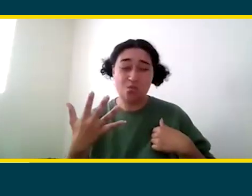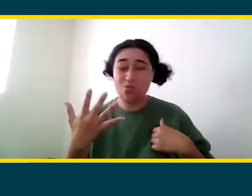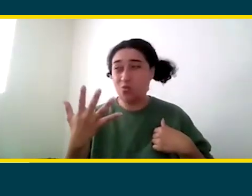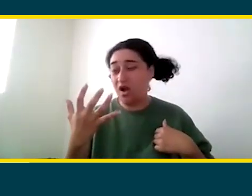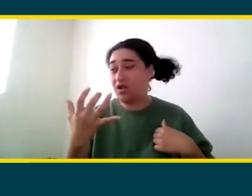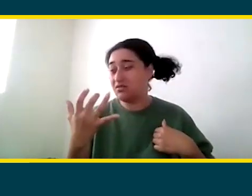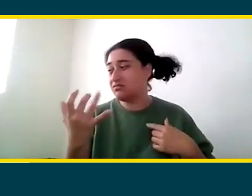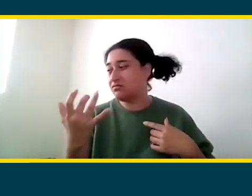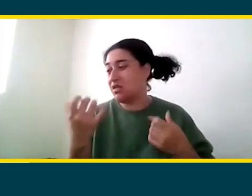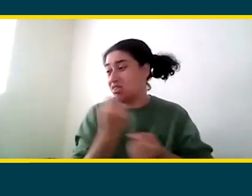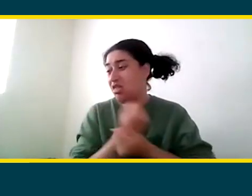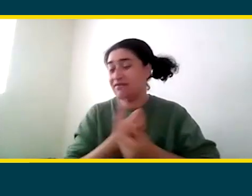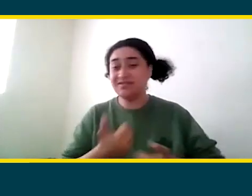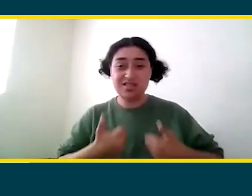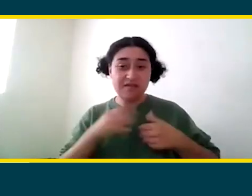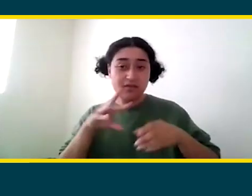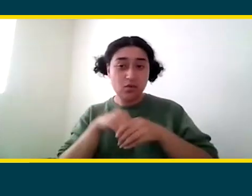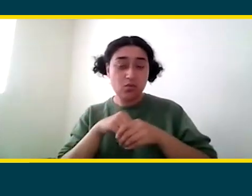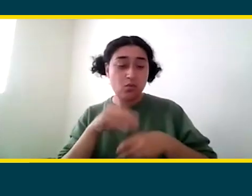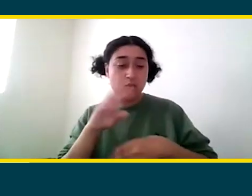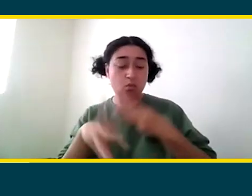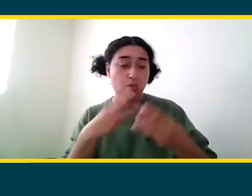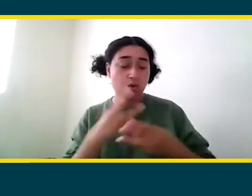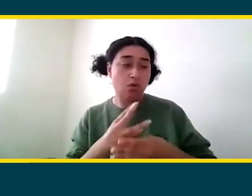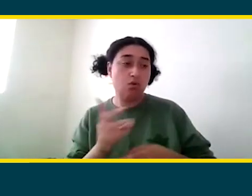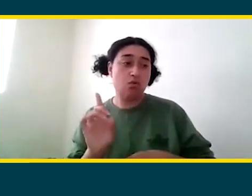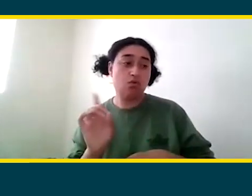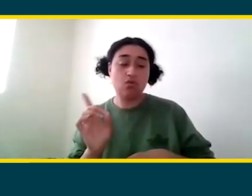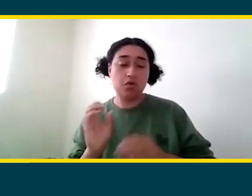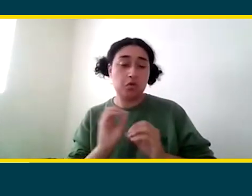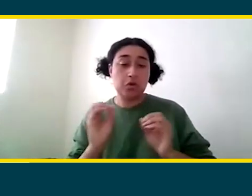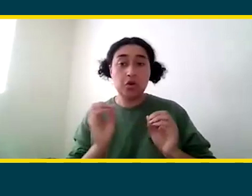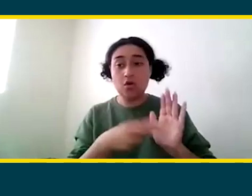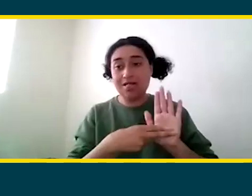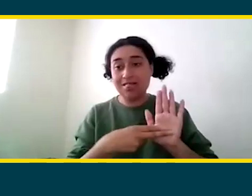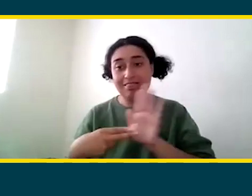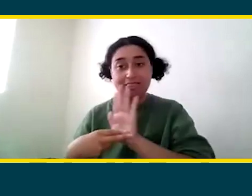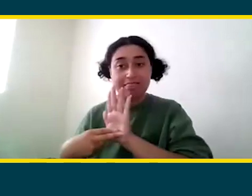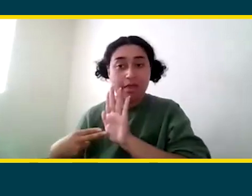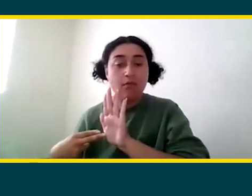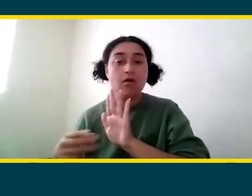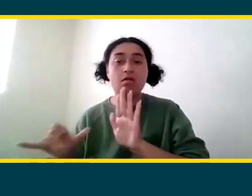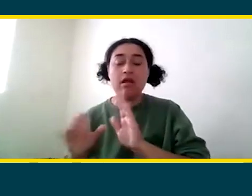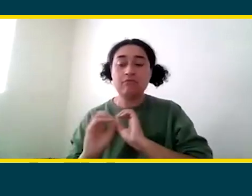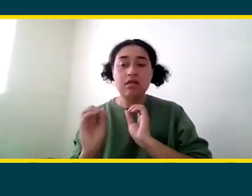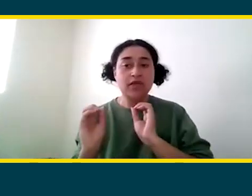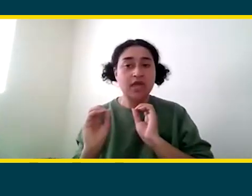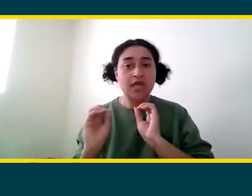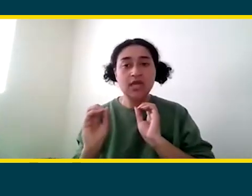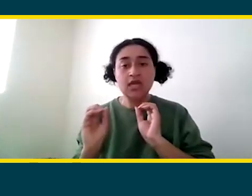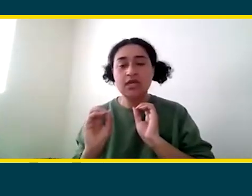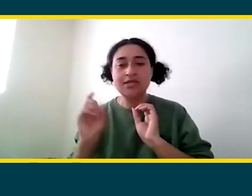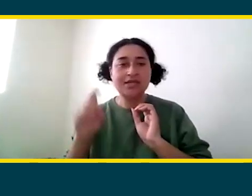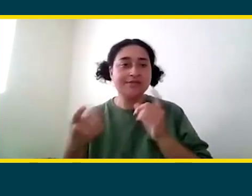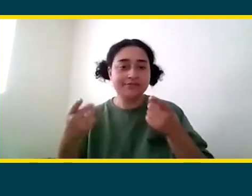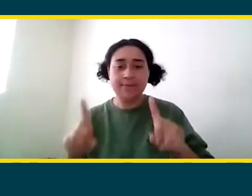live in a world where there were no categories, right? It's like, none of these categories even need to